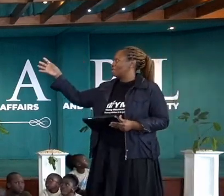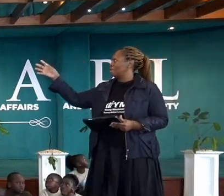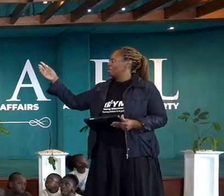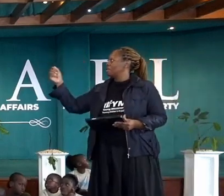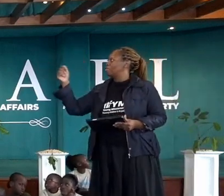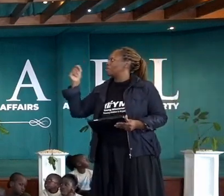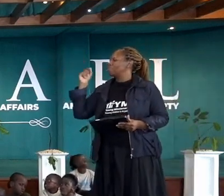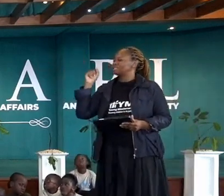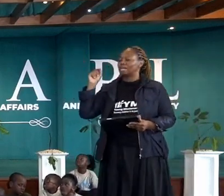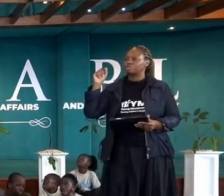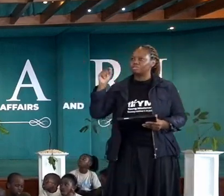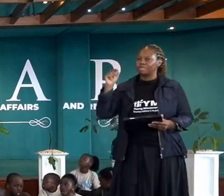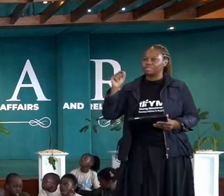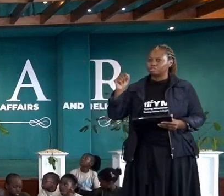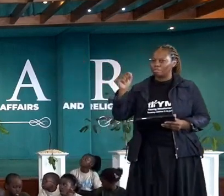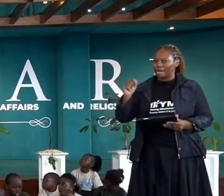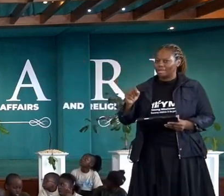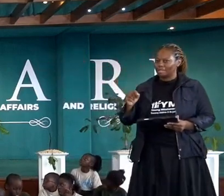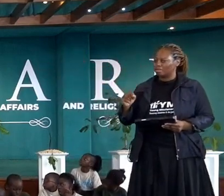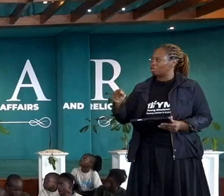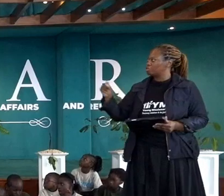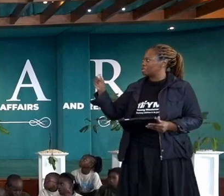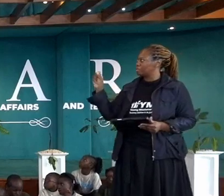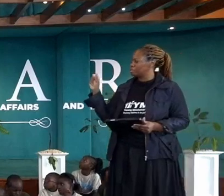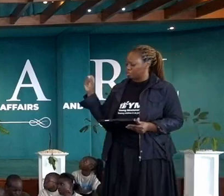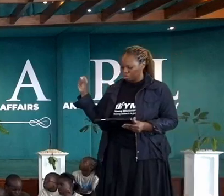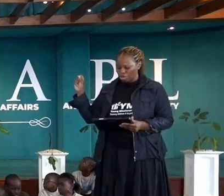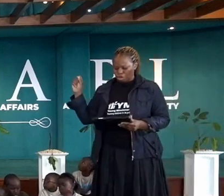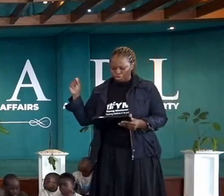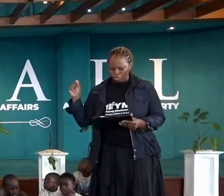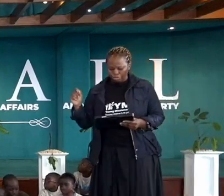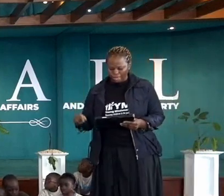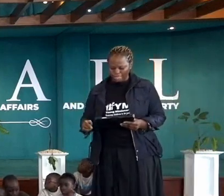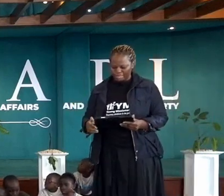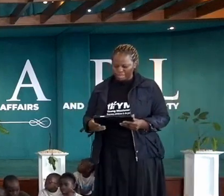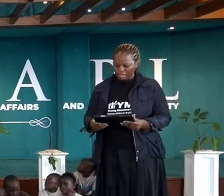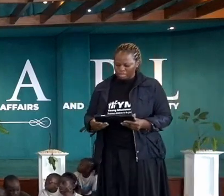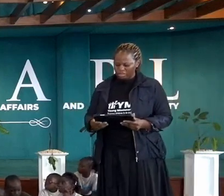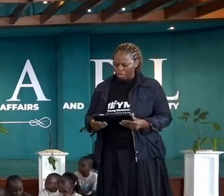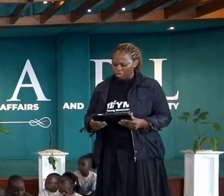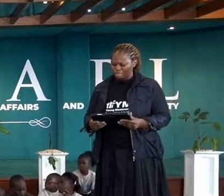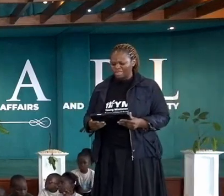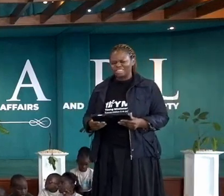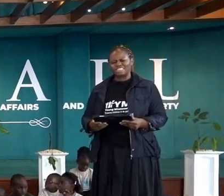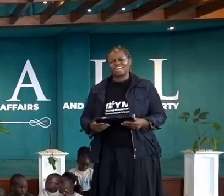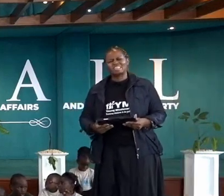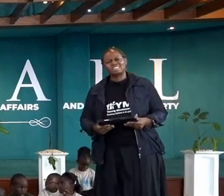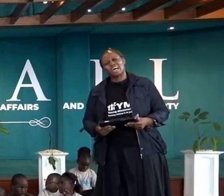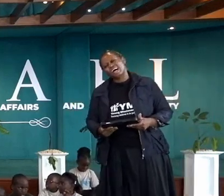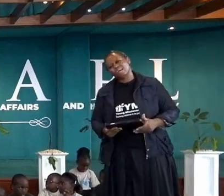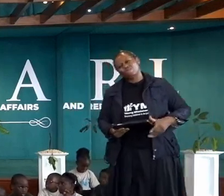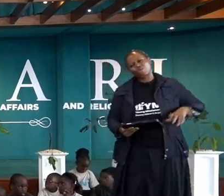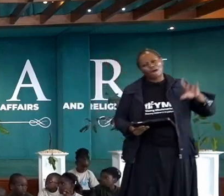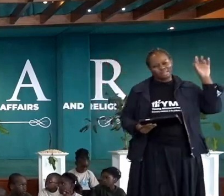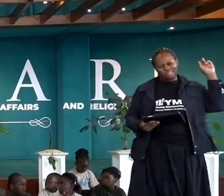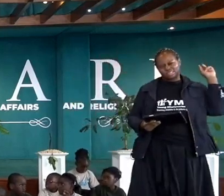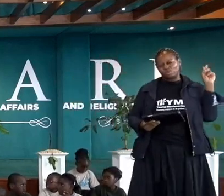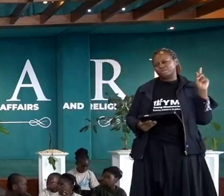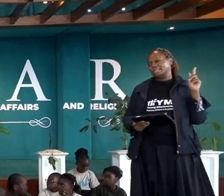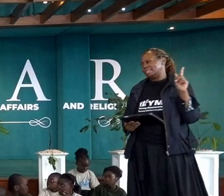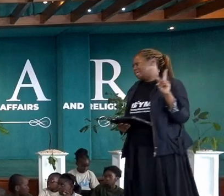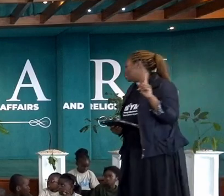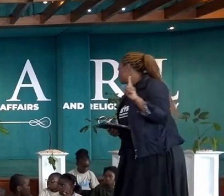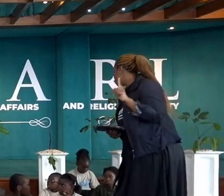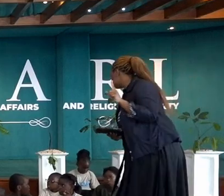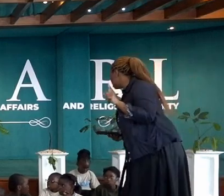of time, the promise that was made to man, God was able to fulfill it. So, did Jesus die for one